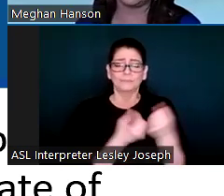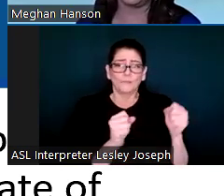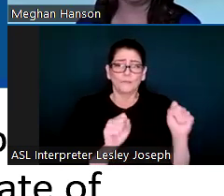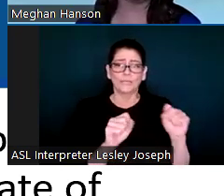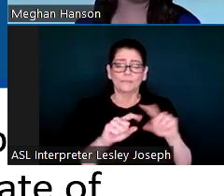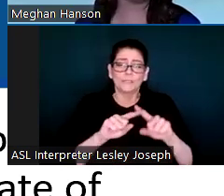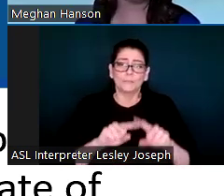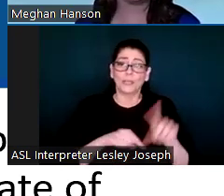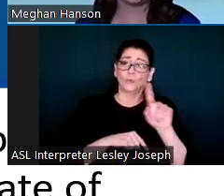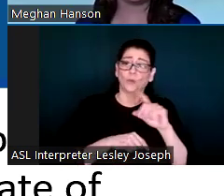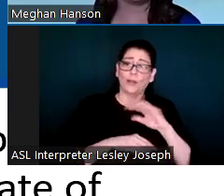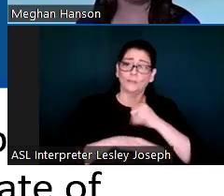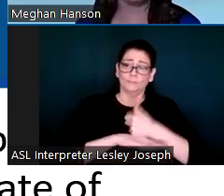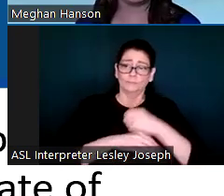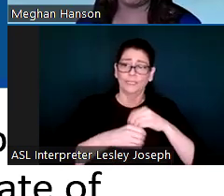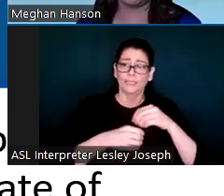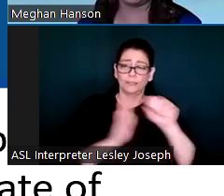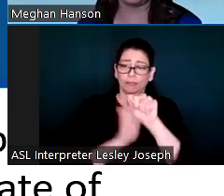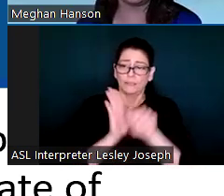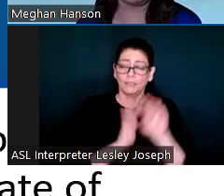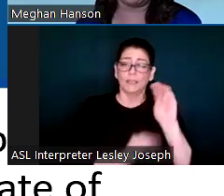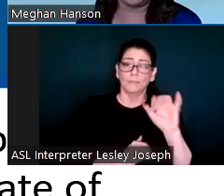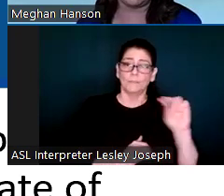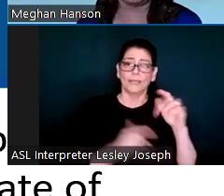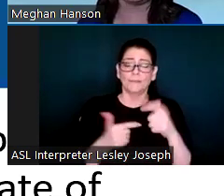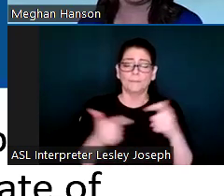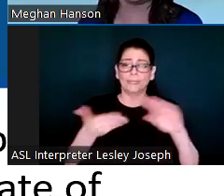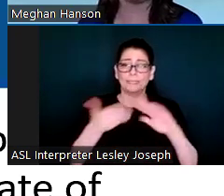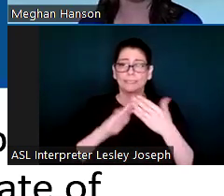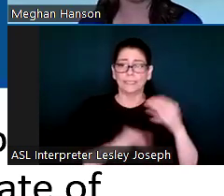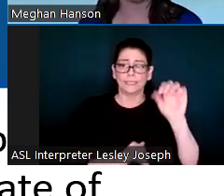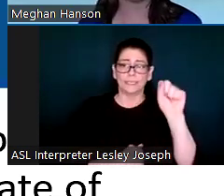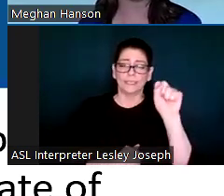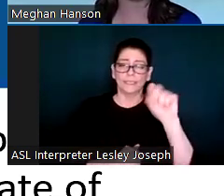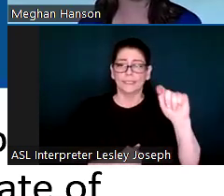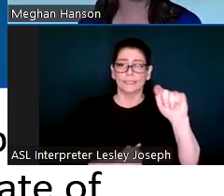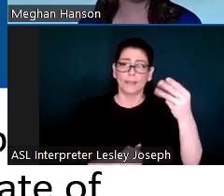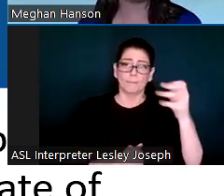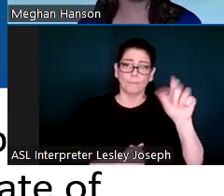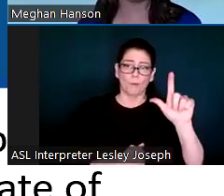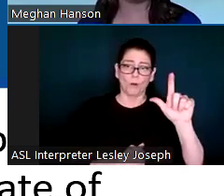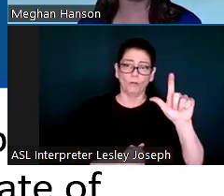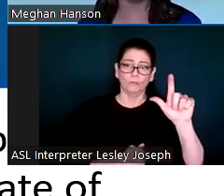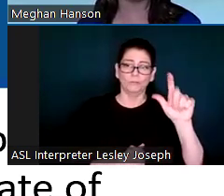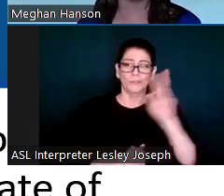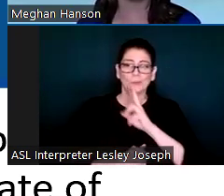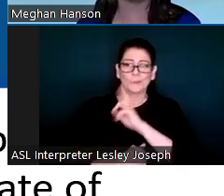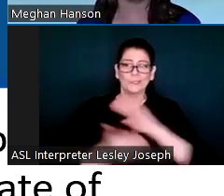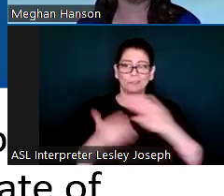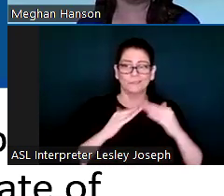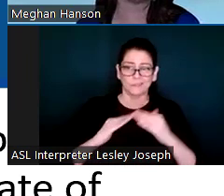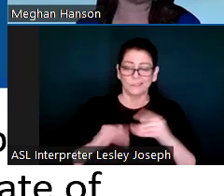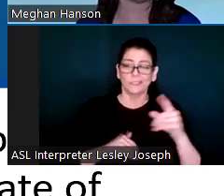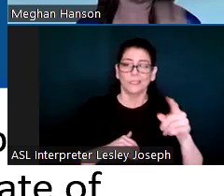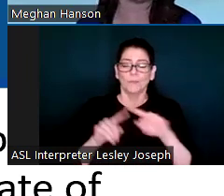in our state. State of Minnesota has a larger metropolitan area, St. Paul, Minneapolis, Twin Cities. But then we also have a lot of really